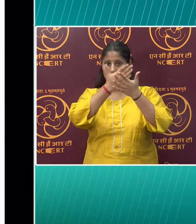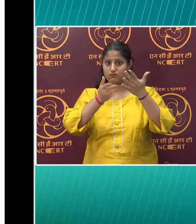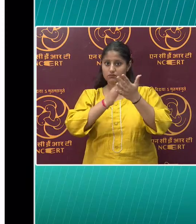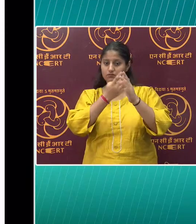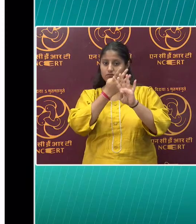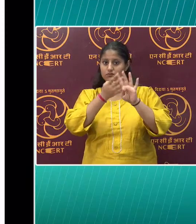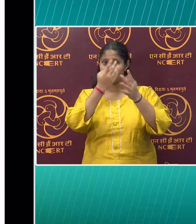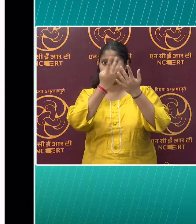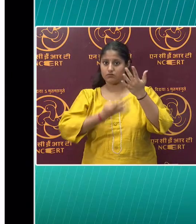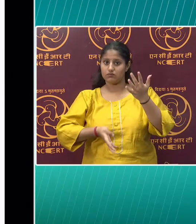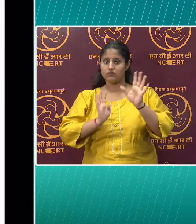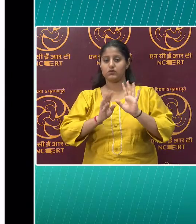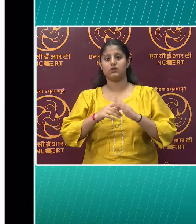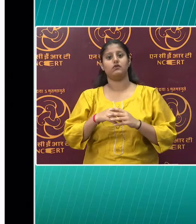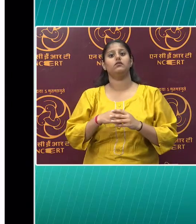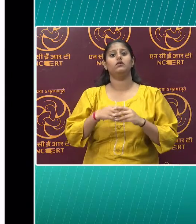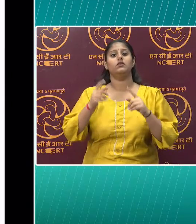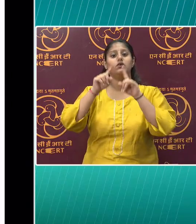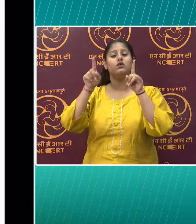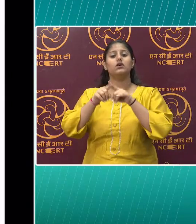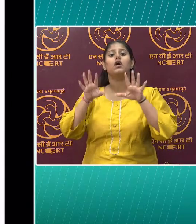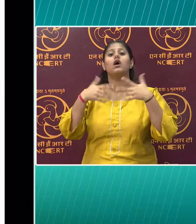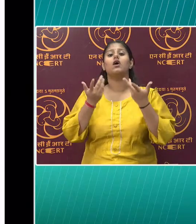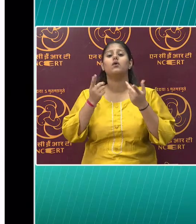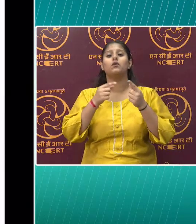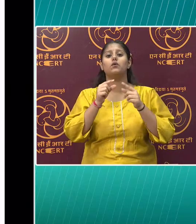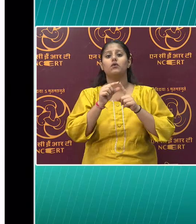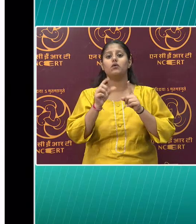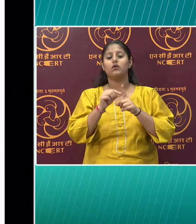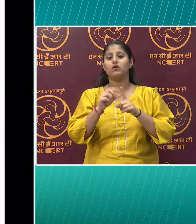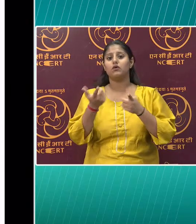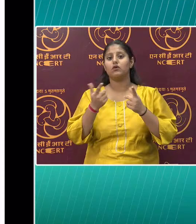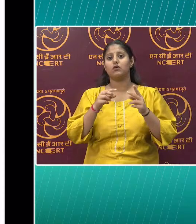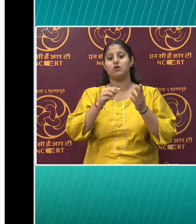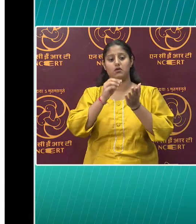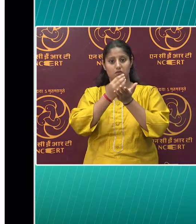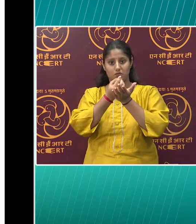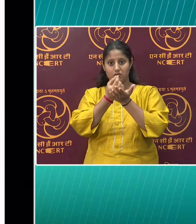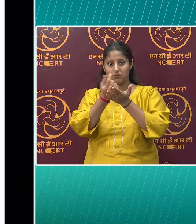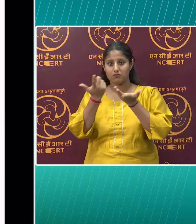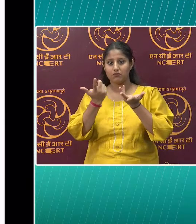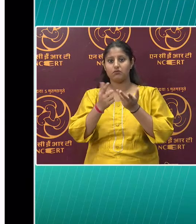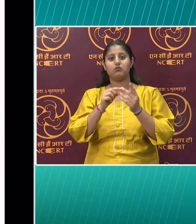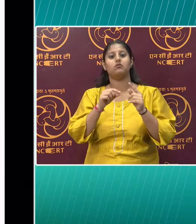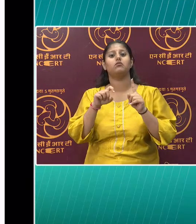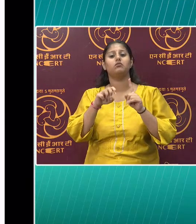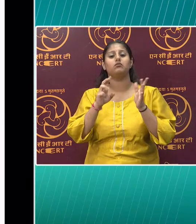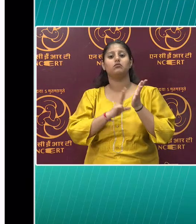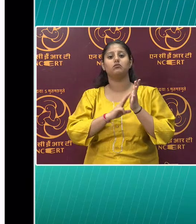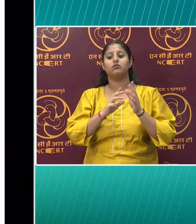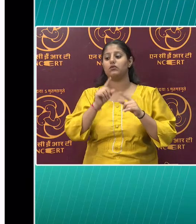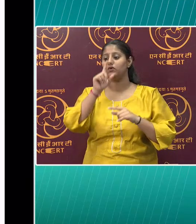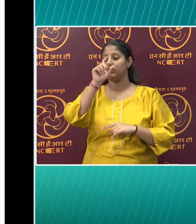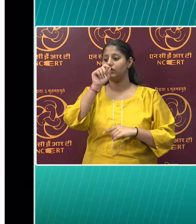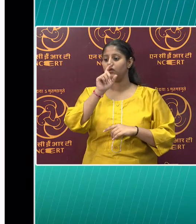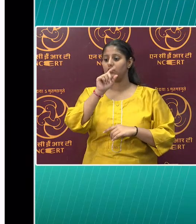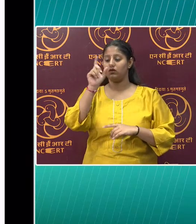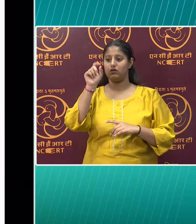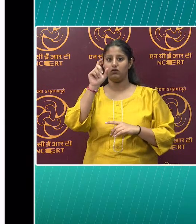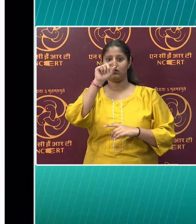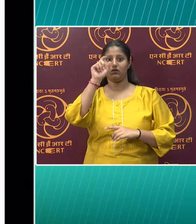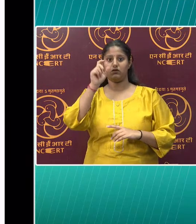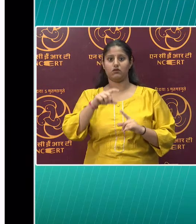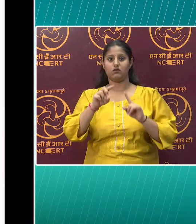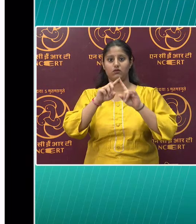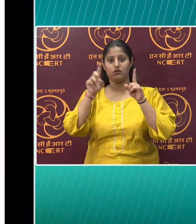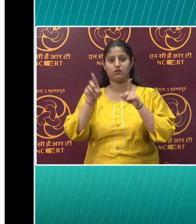uh, for grade 6 to 8, then time allocation and mapping of learning. So 110 hours they have to